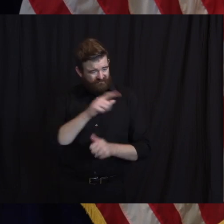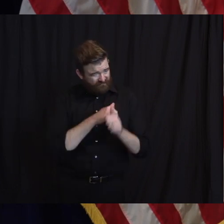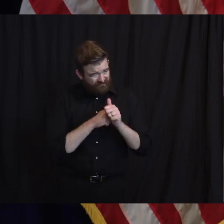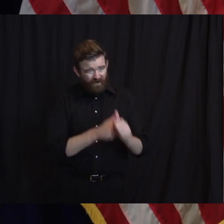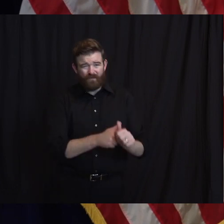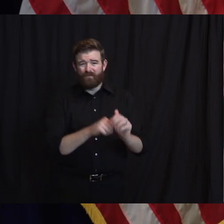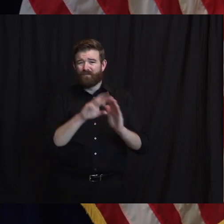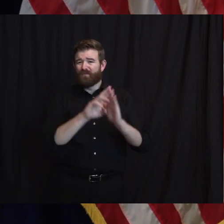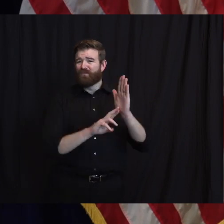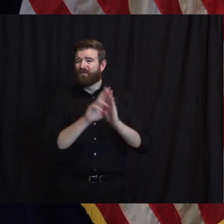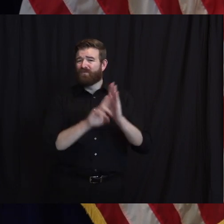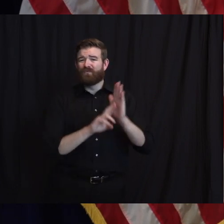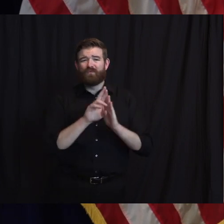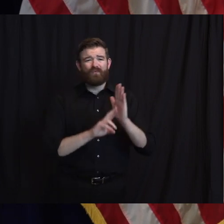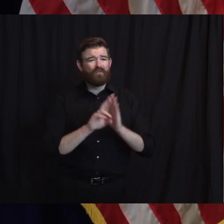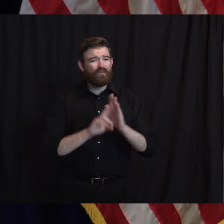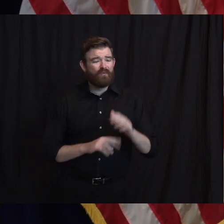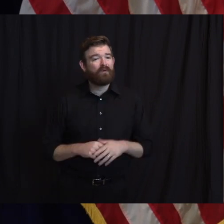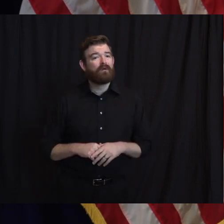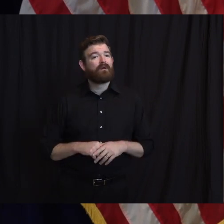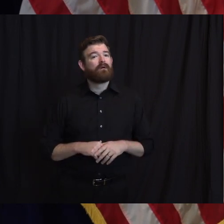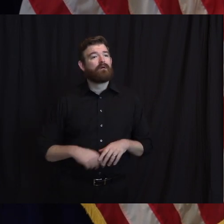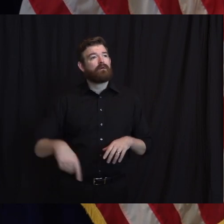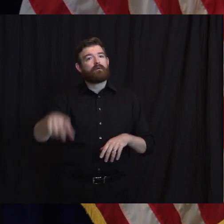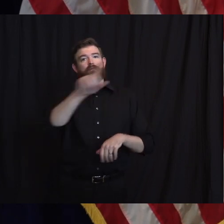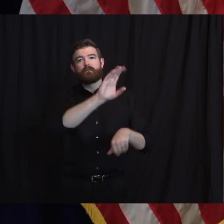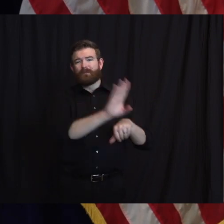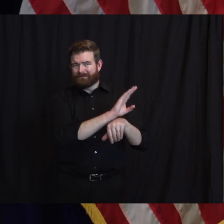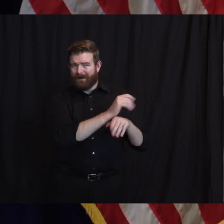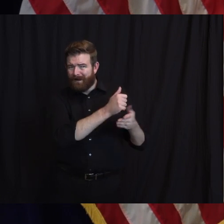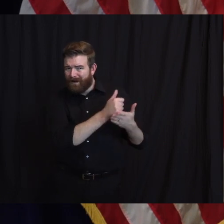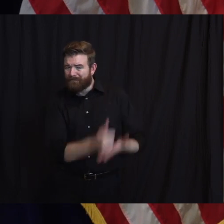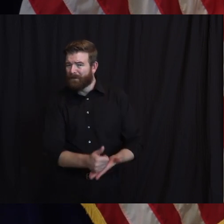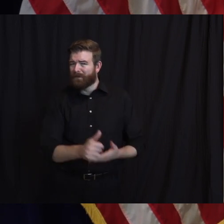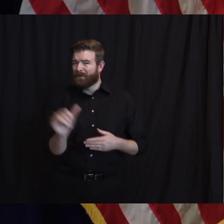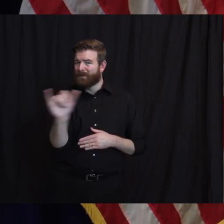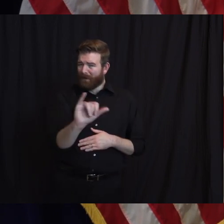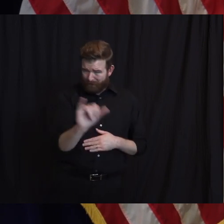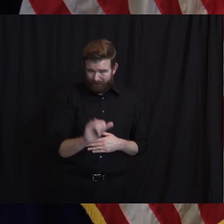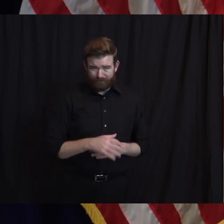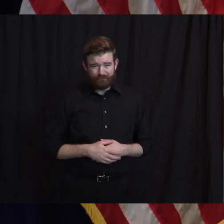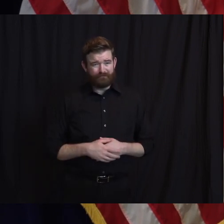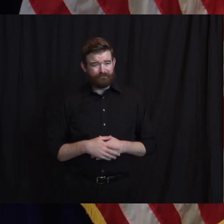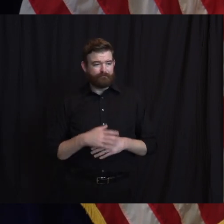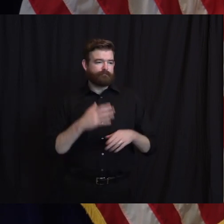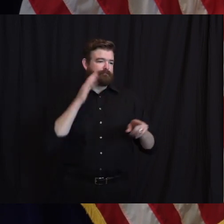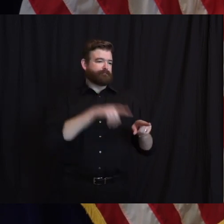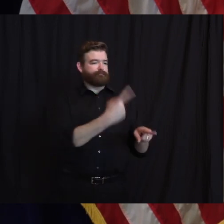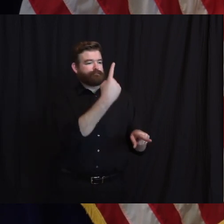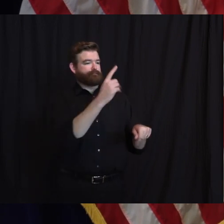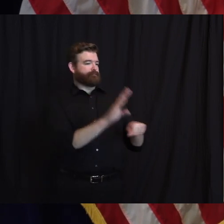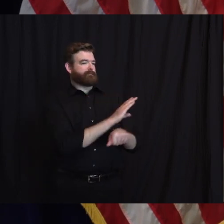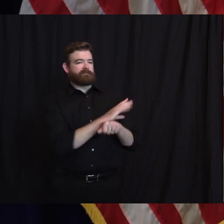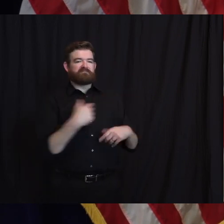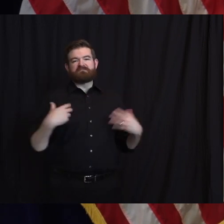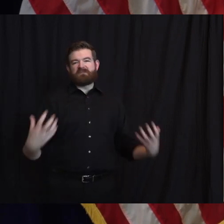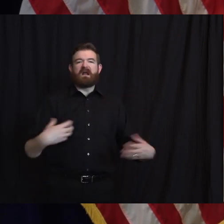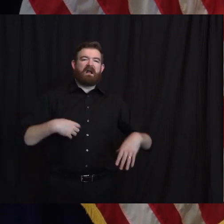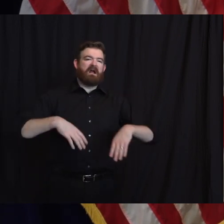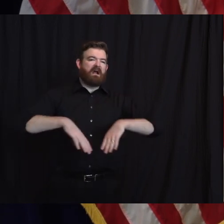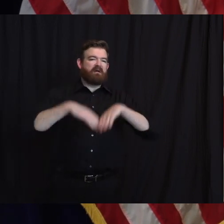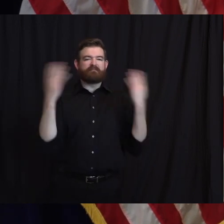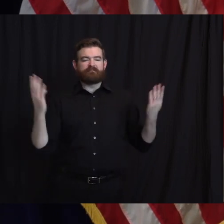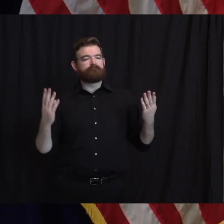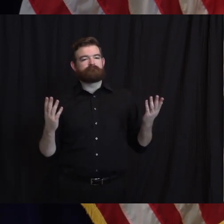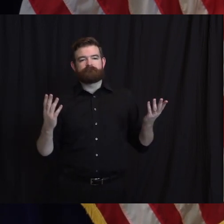particularly the small business community. So for every one owner who wants to do X, there are gazillion multiples of